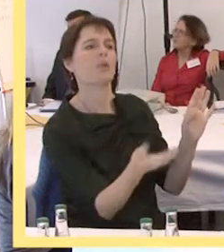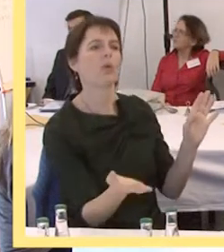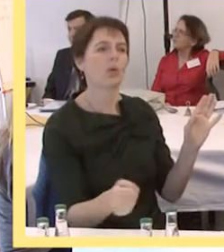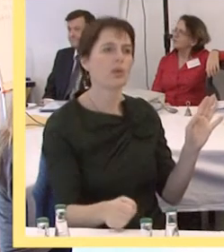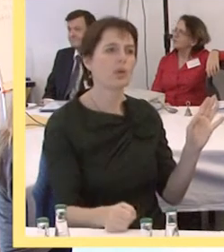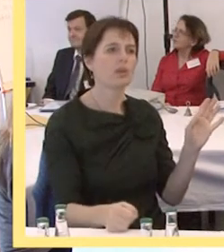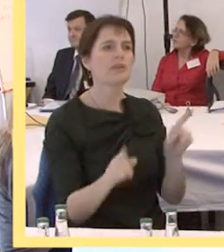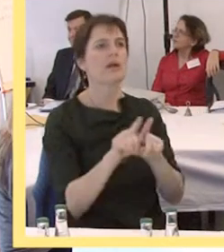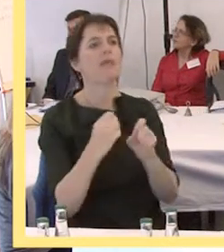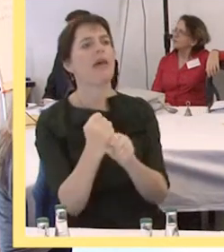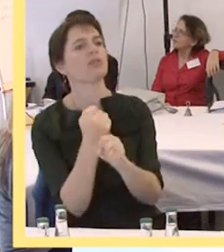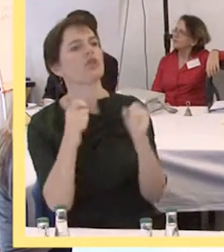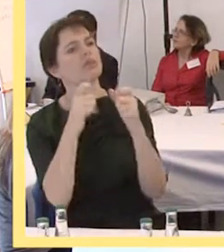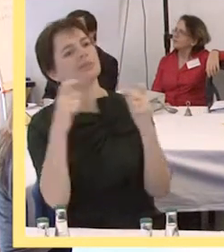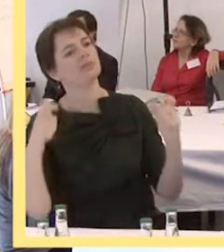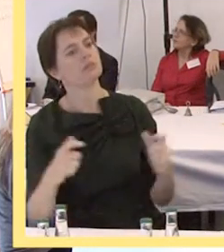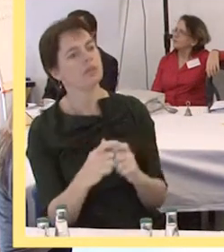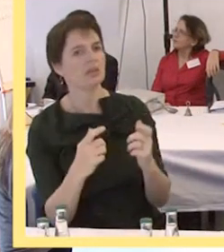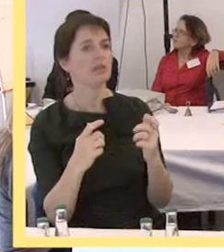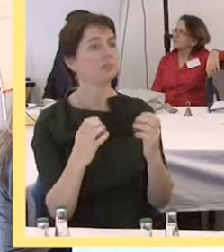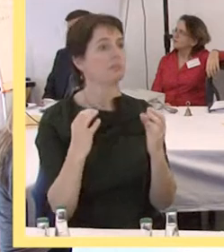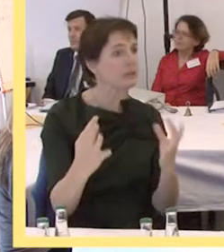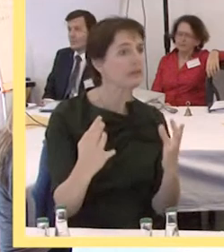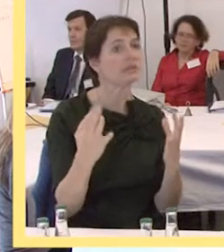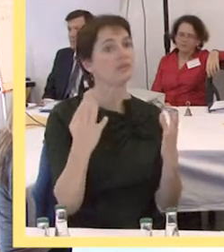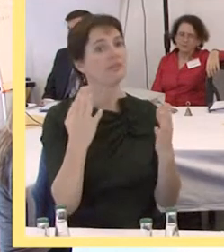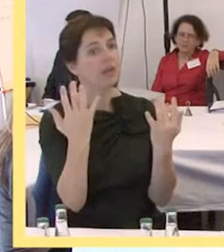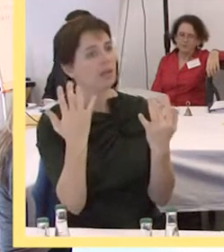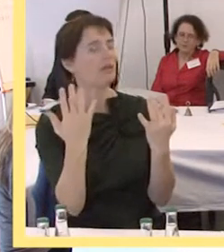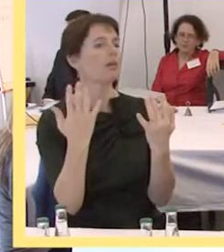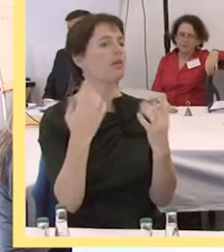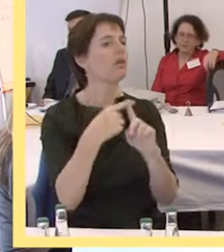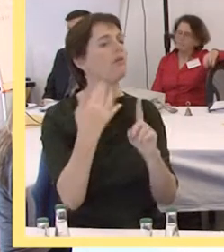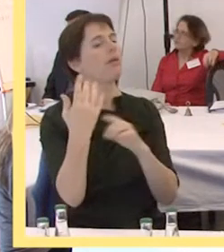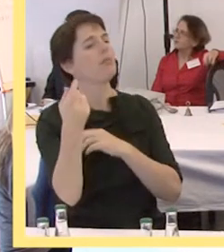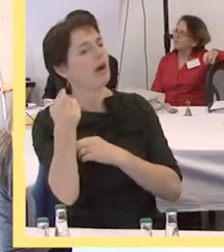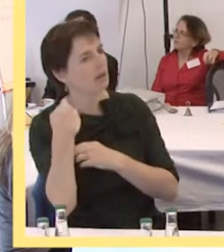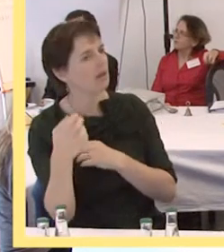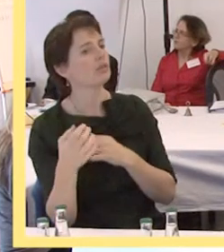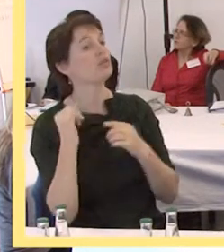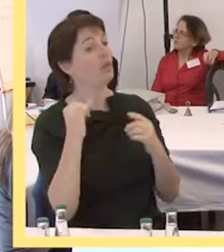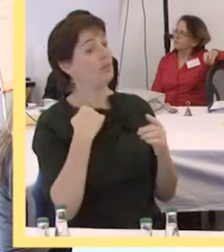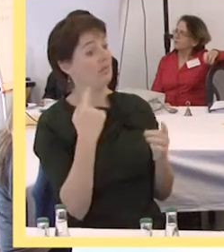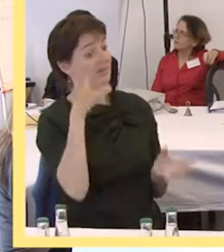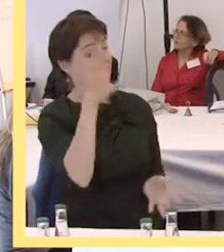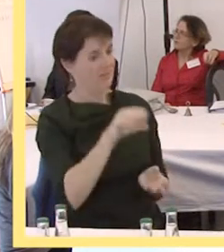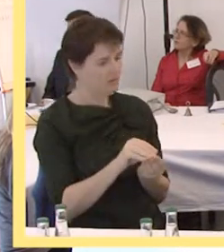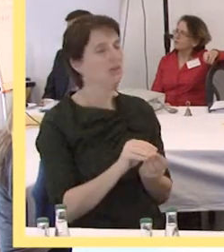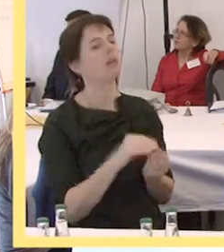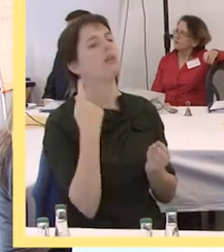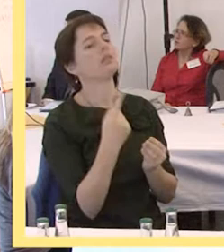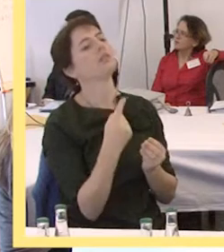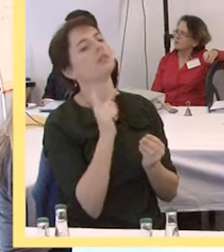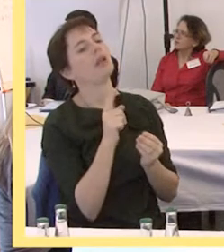that are mentioned very often, and we will select recommended tools that can be used.